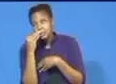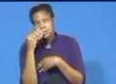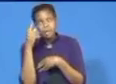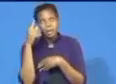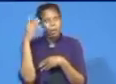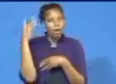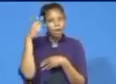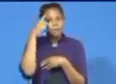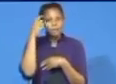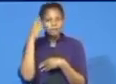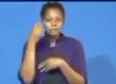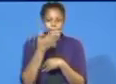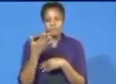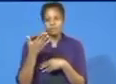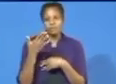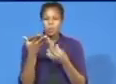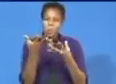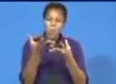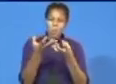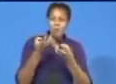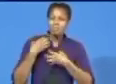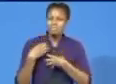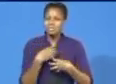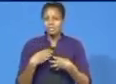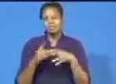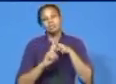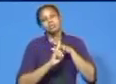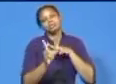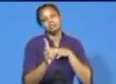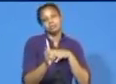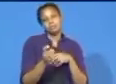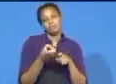after eludes us.